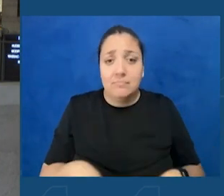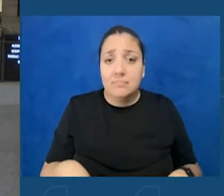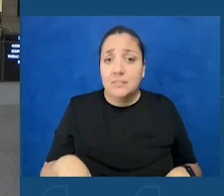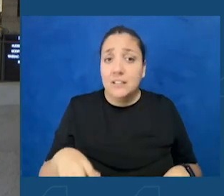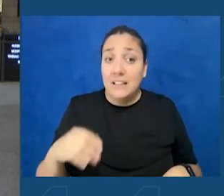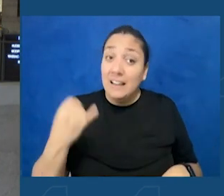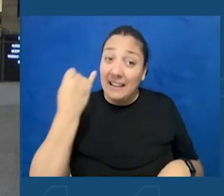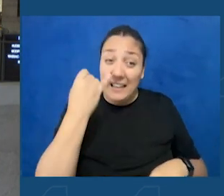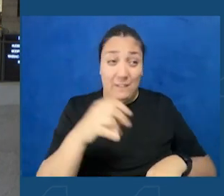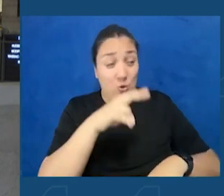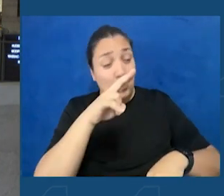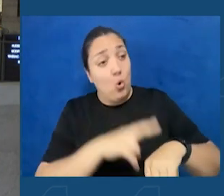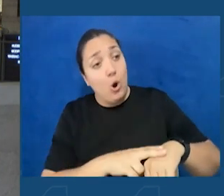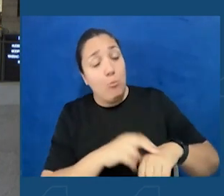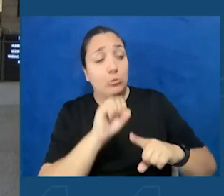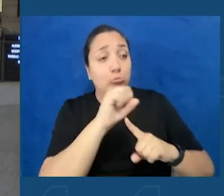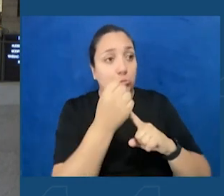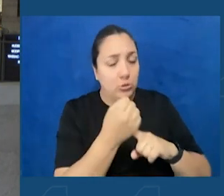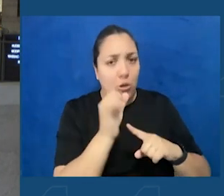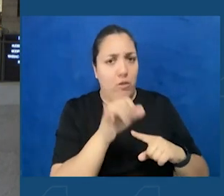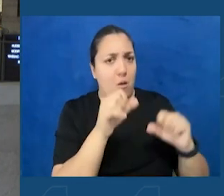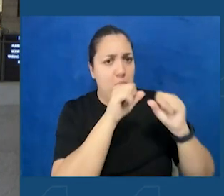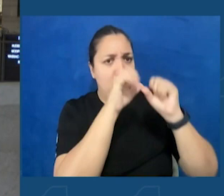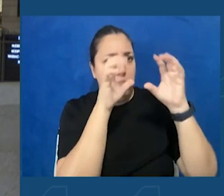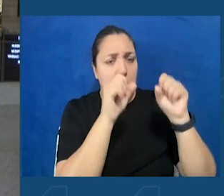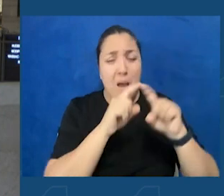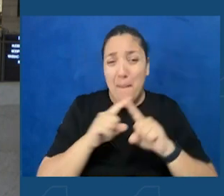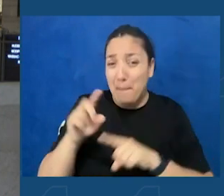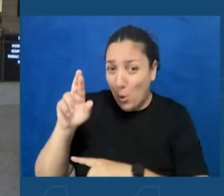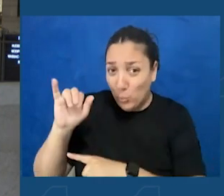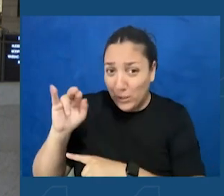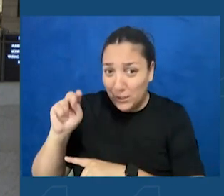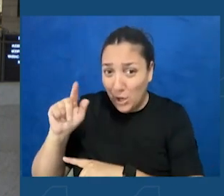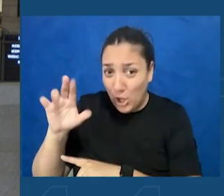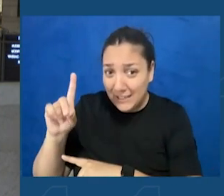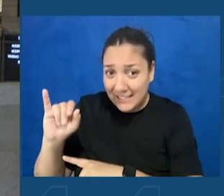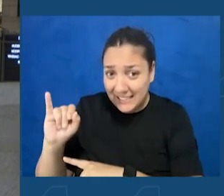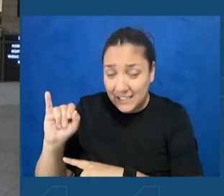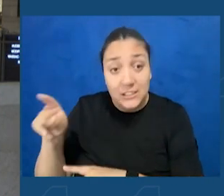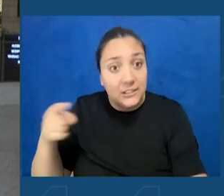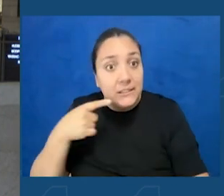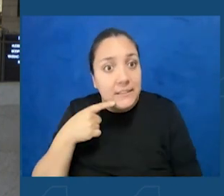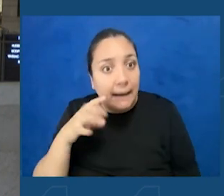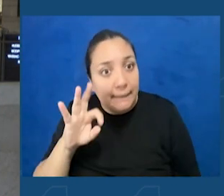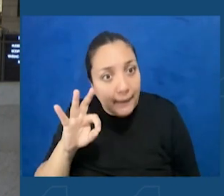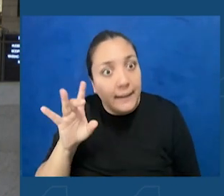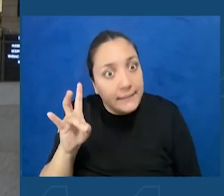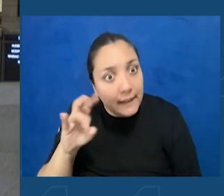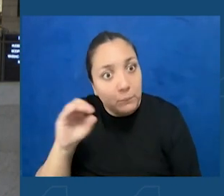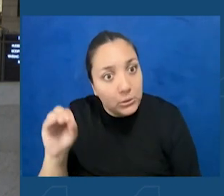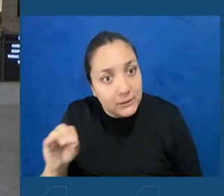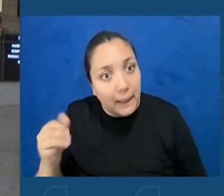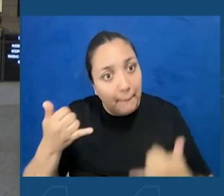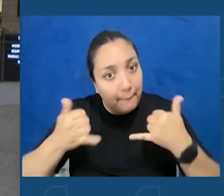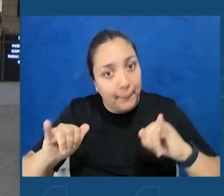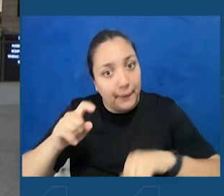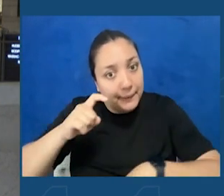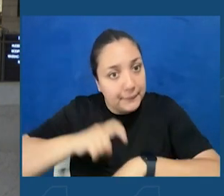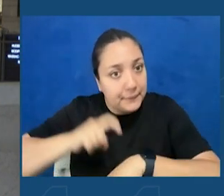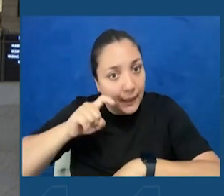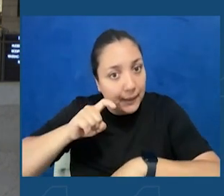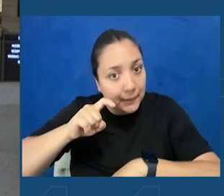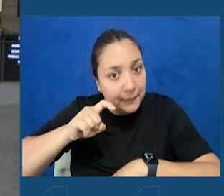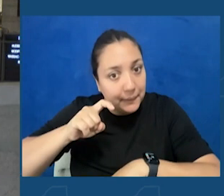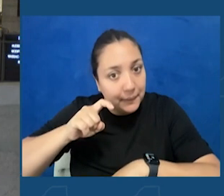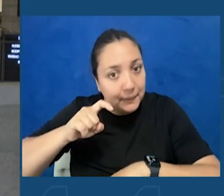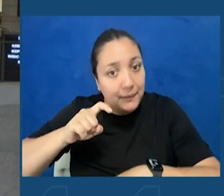Rinaldi gets a lot of credit for this. These trains have been running 97% on time, except for when there's a 1,000-year weather